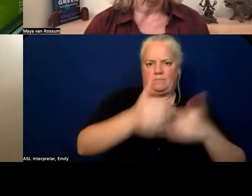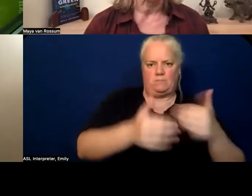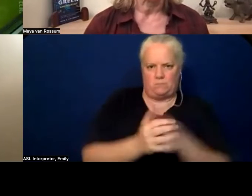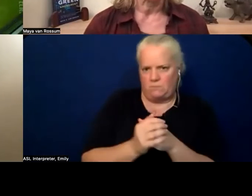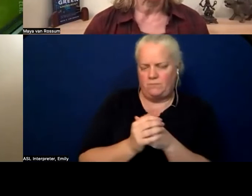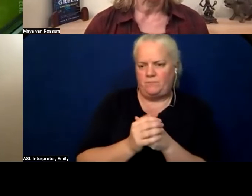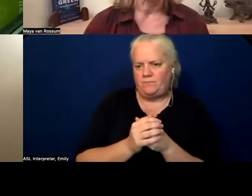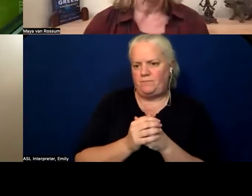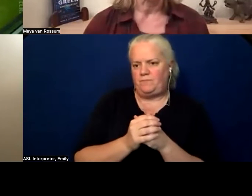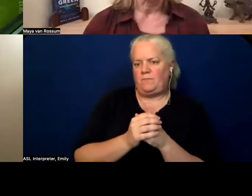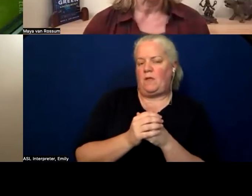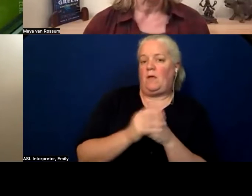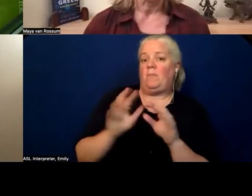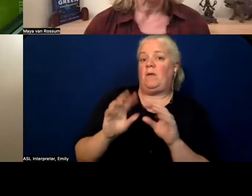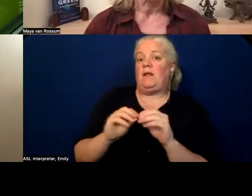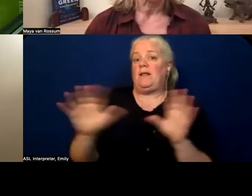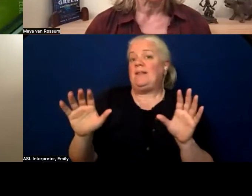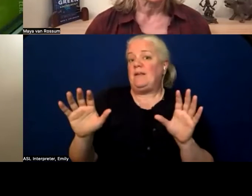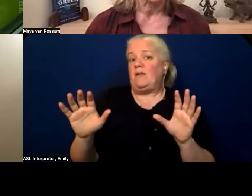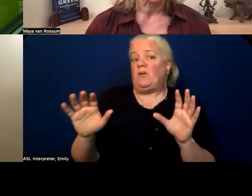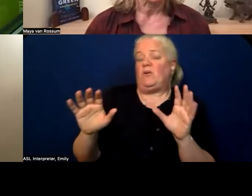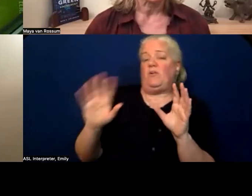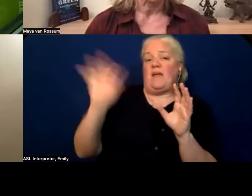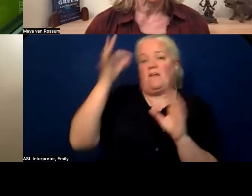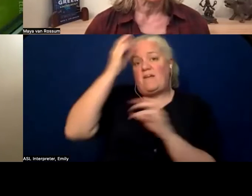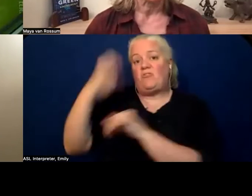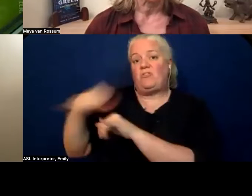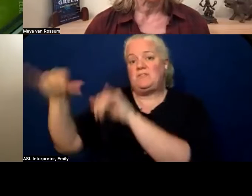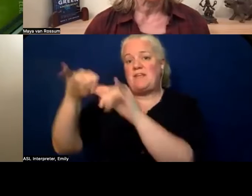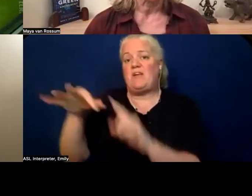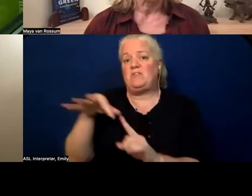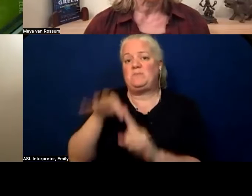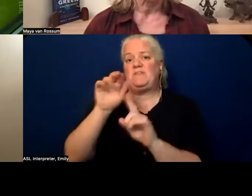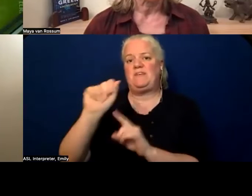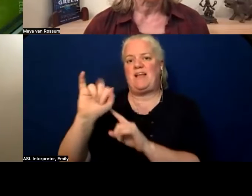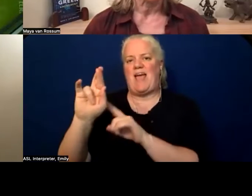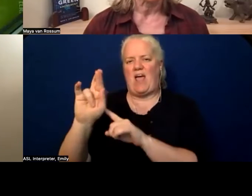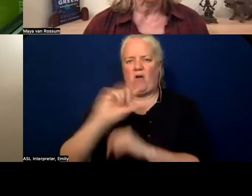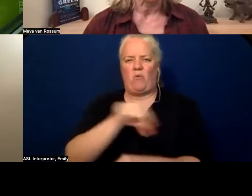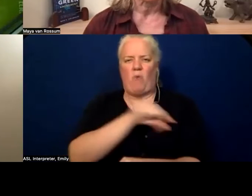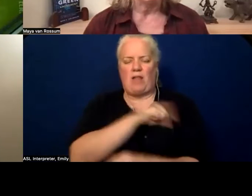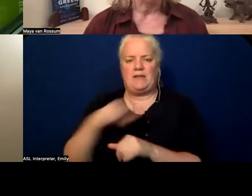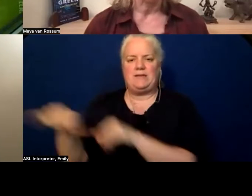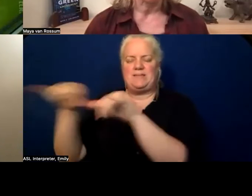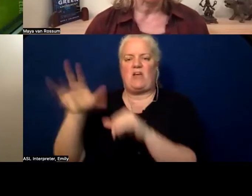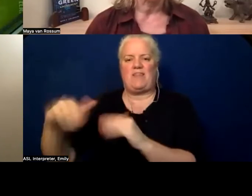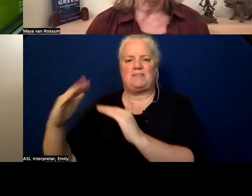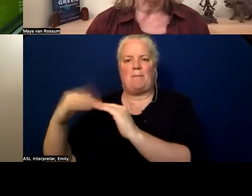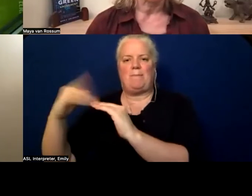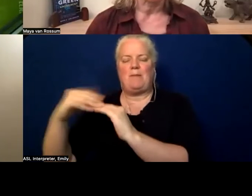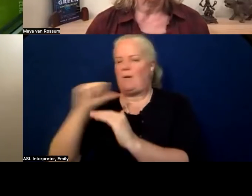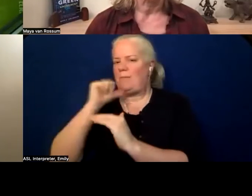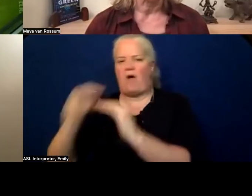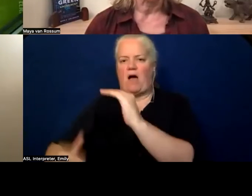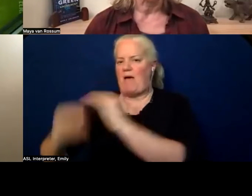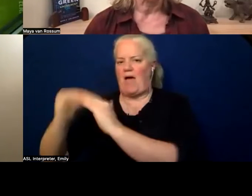air quality context, that federal standards are a floor, not a ceiling. There's nothing in the Clean